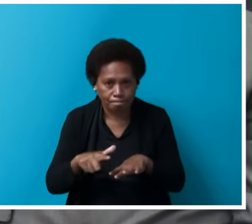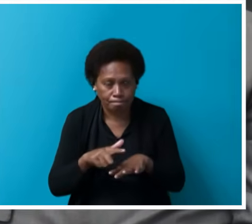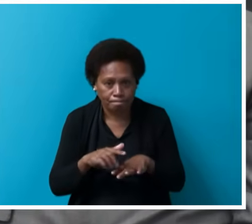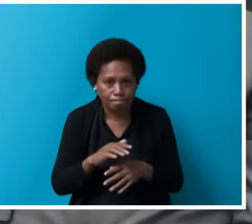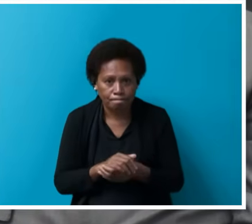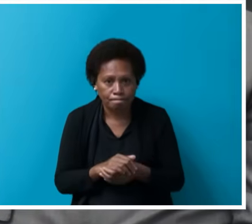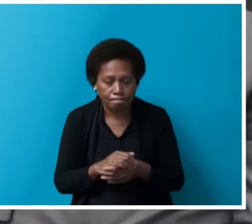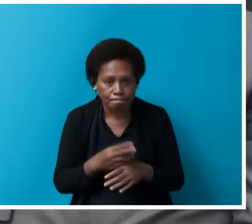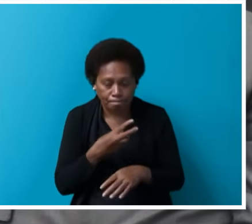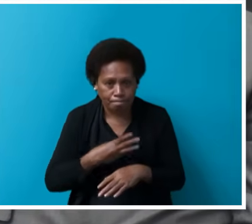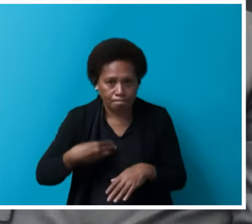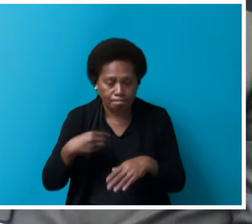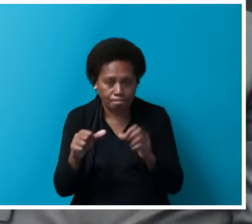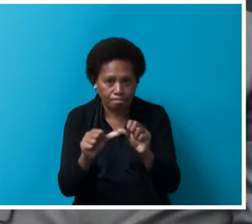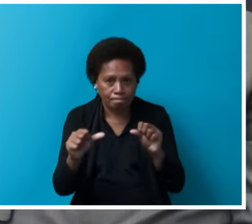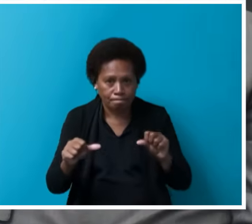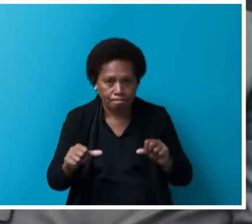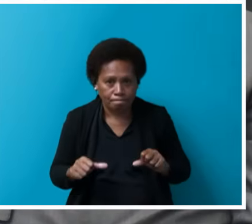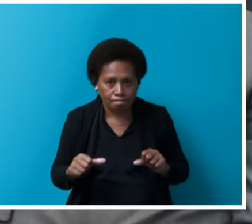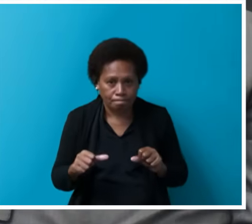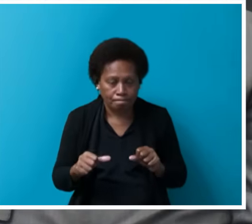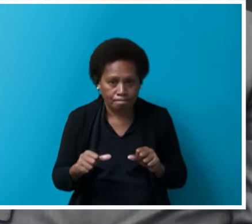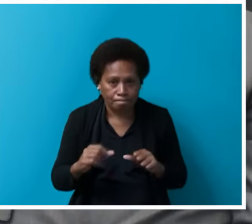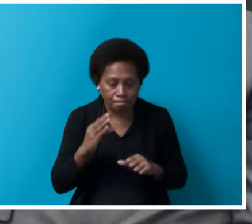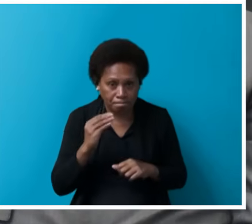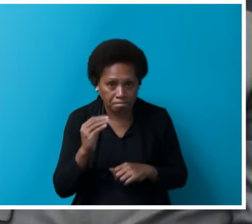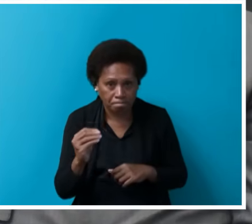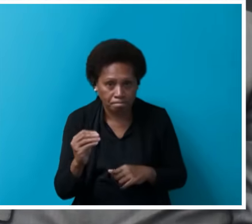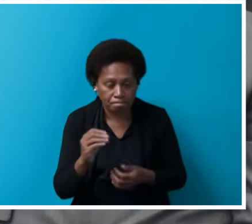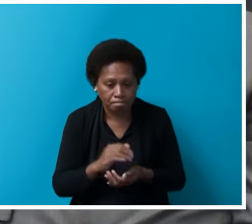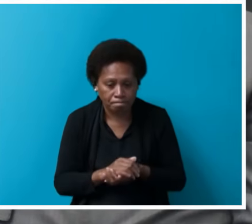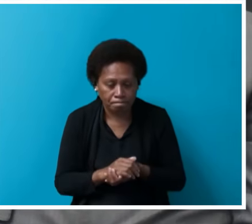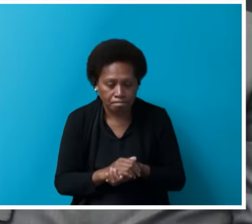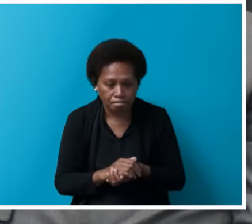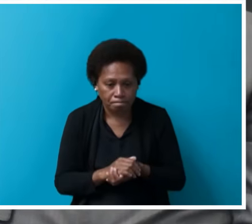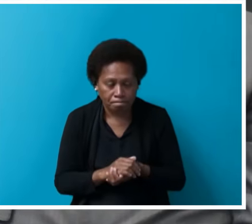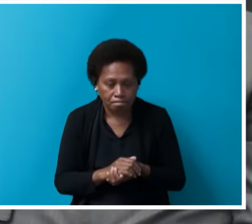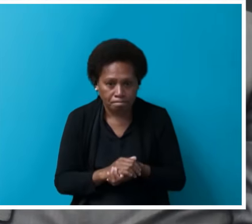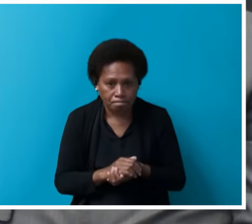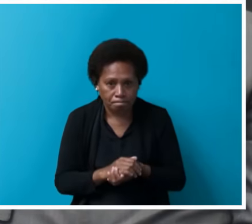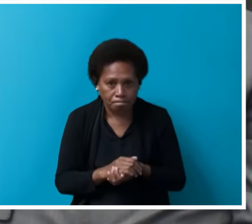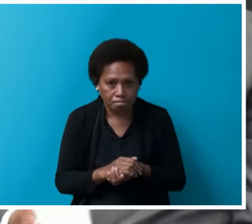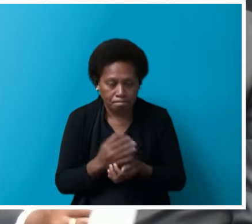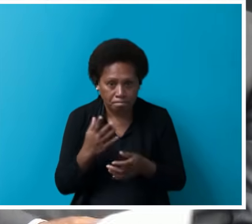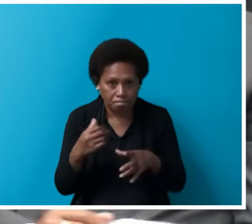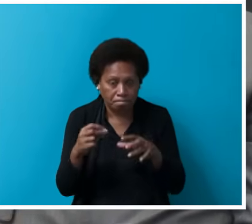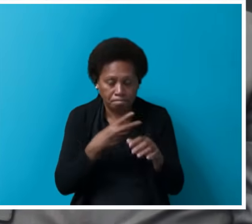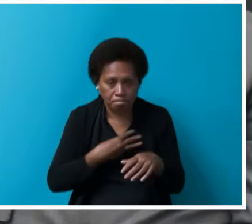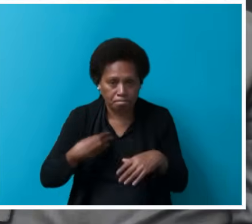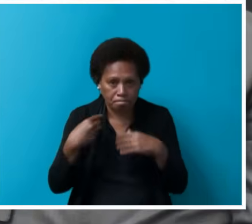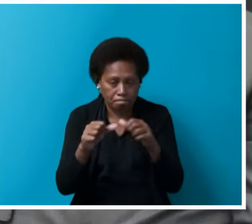And as I said in my budget speech about the late Honorable Minister for